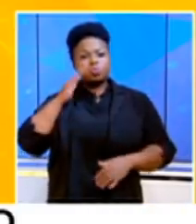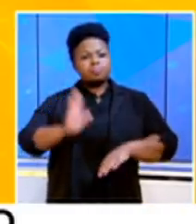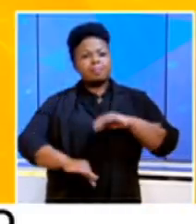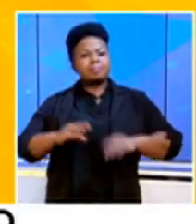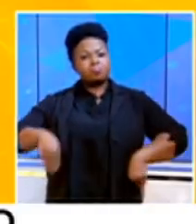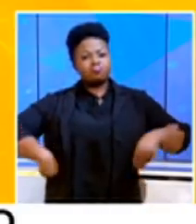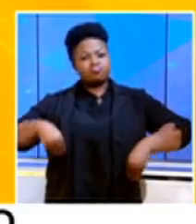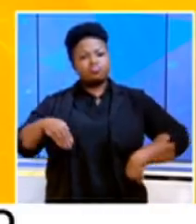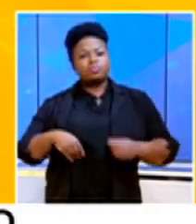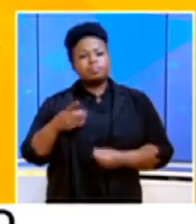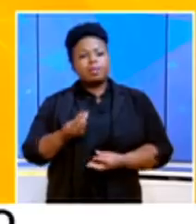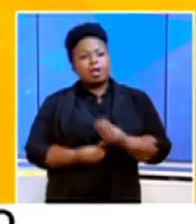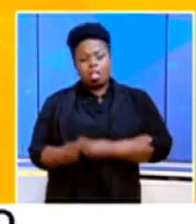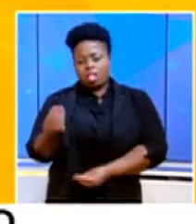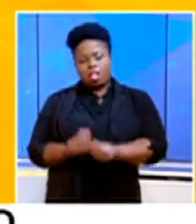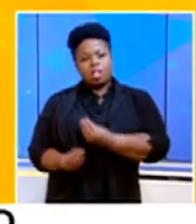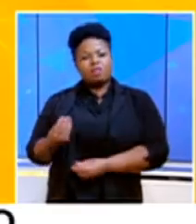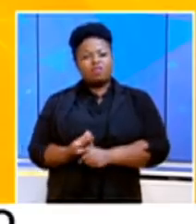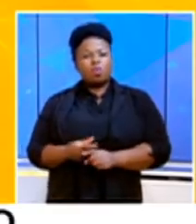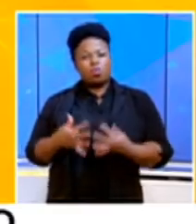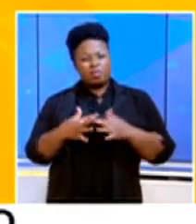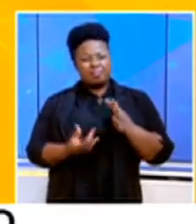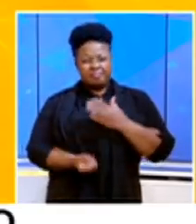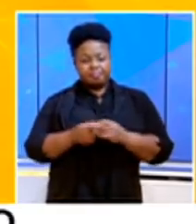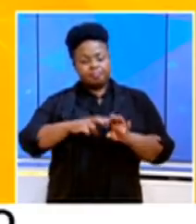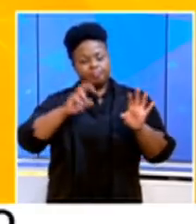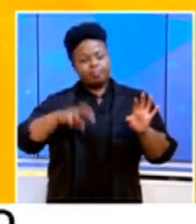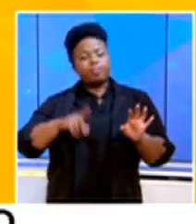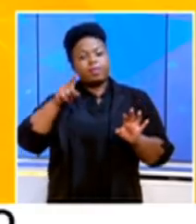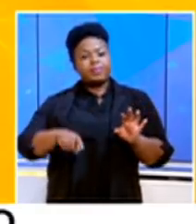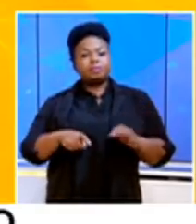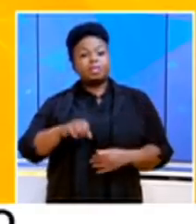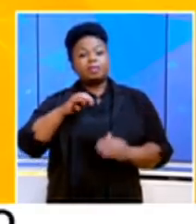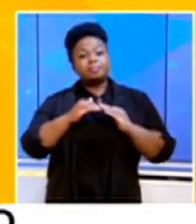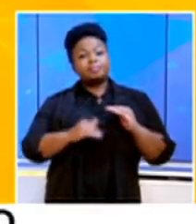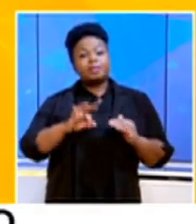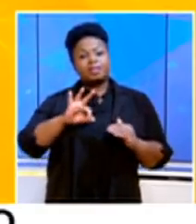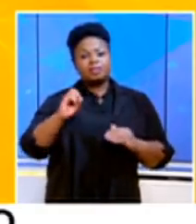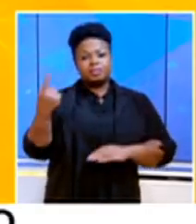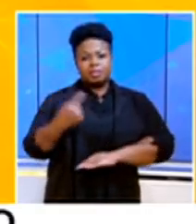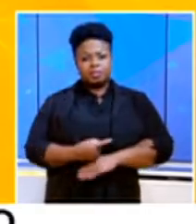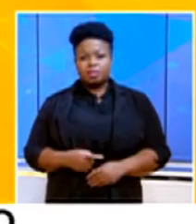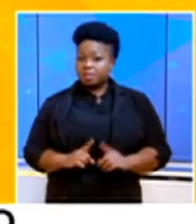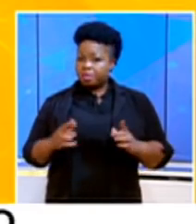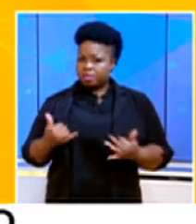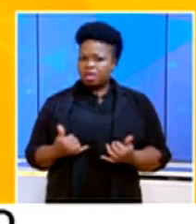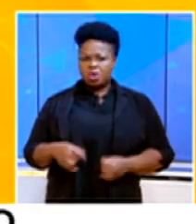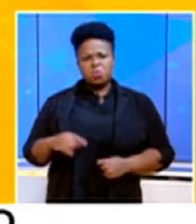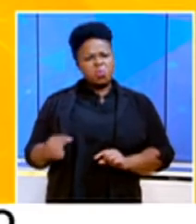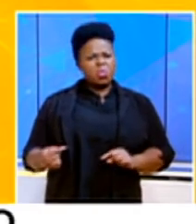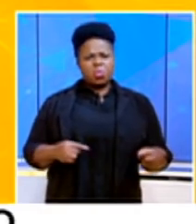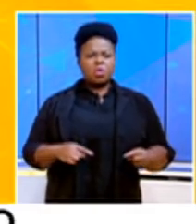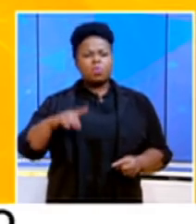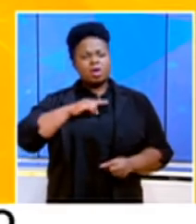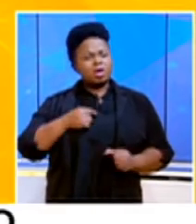with fraud, corruption, money laundering and racketeering must step aside within 30 days. Now, the party has been at odds